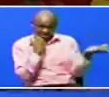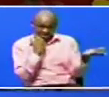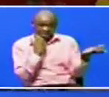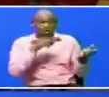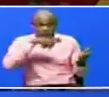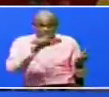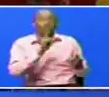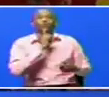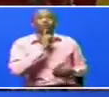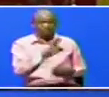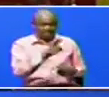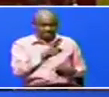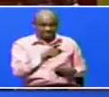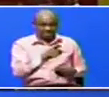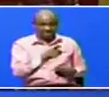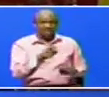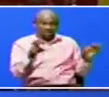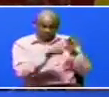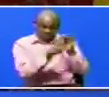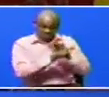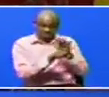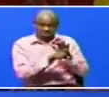he instructed the deputy